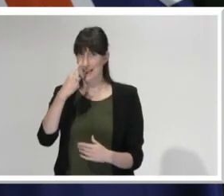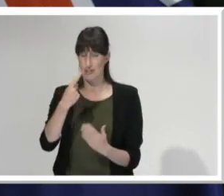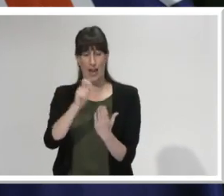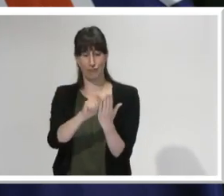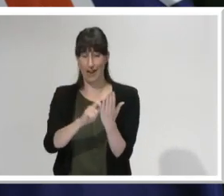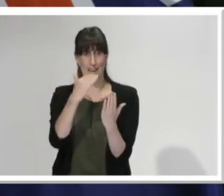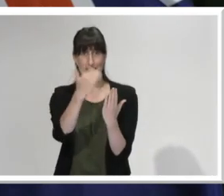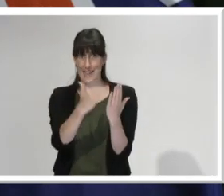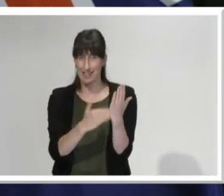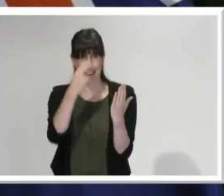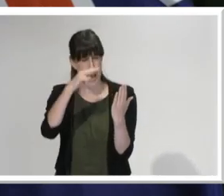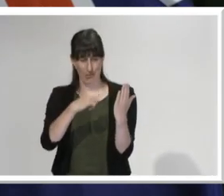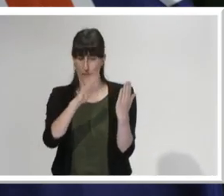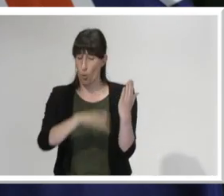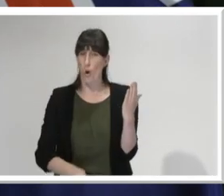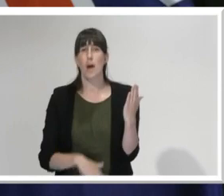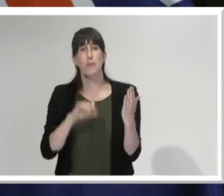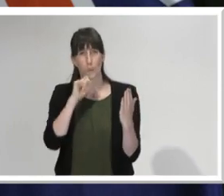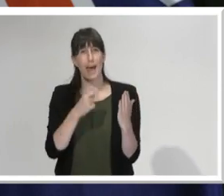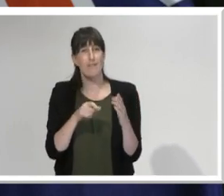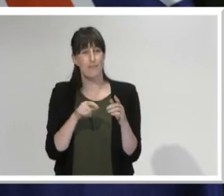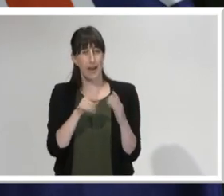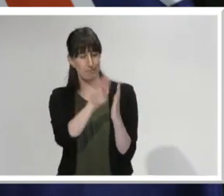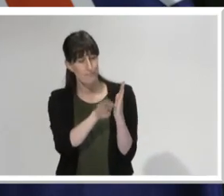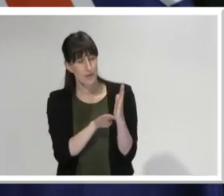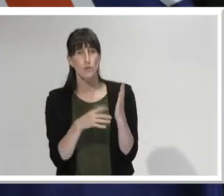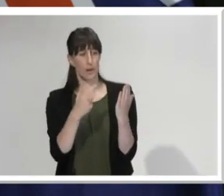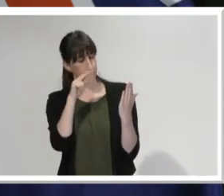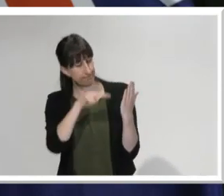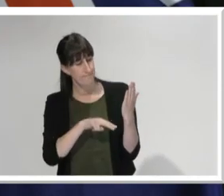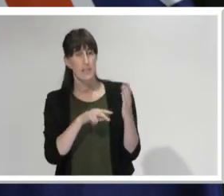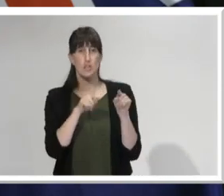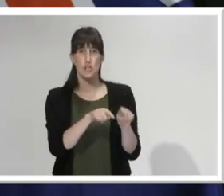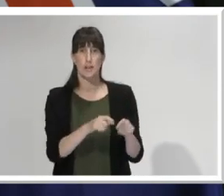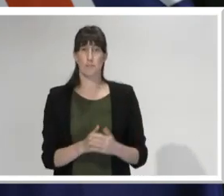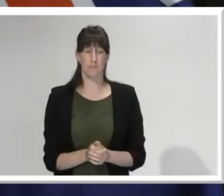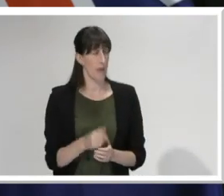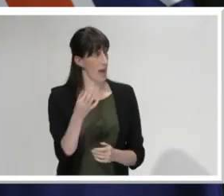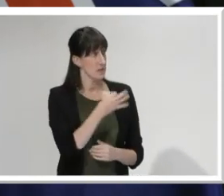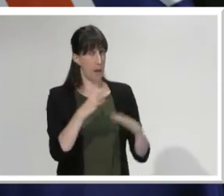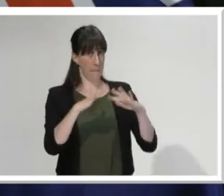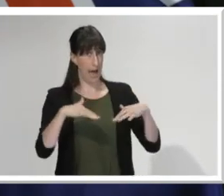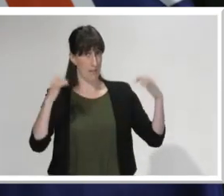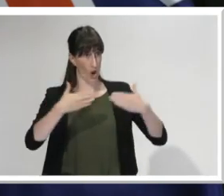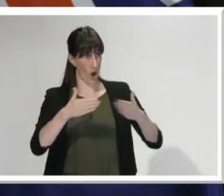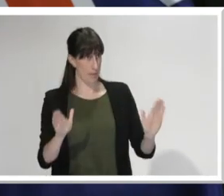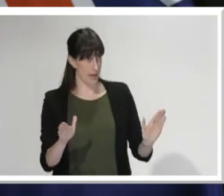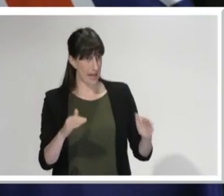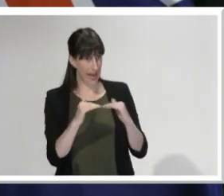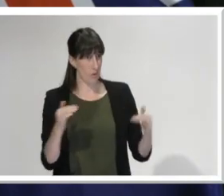that accreditation regime. Parliament be operating under level 3? Sorry? Will Parliament operate under level 3? Business Committee will be